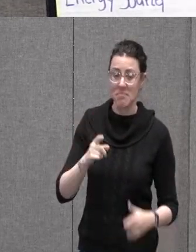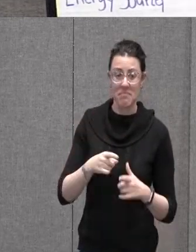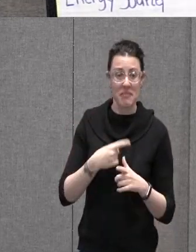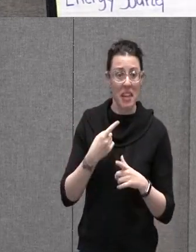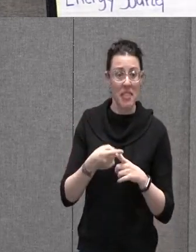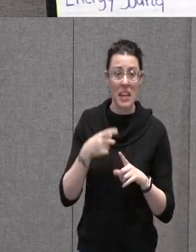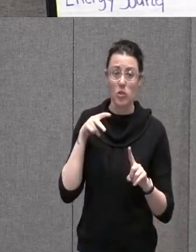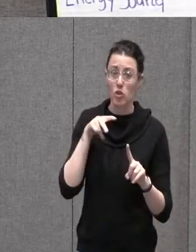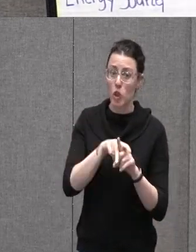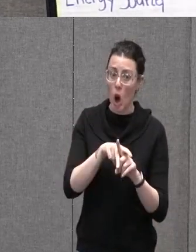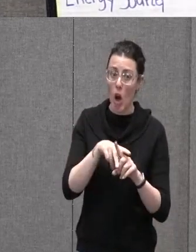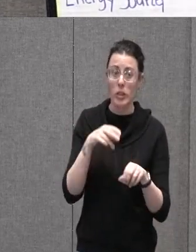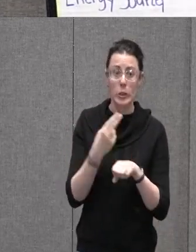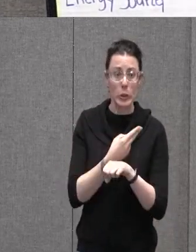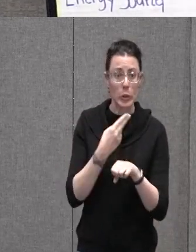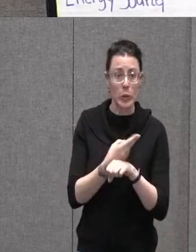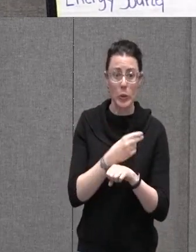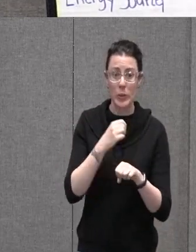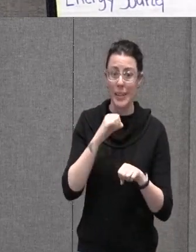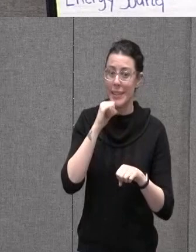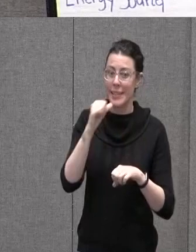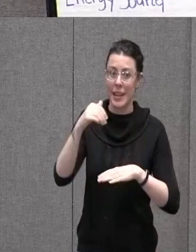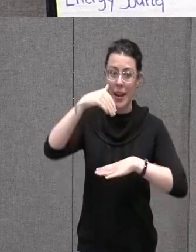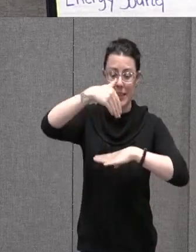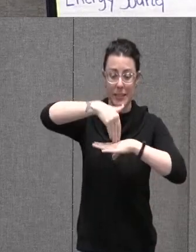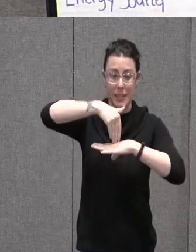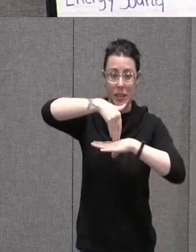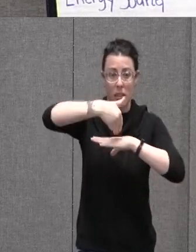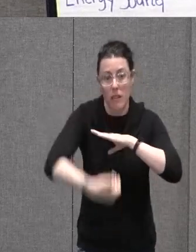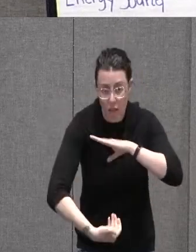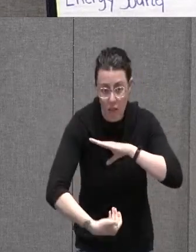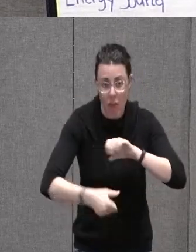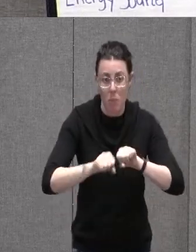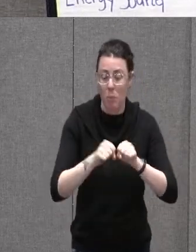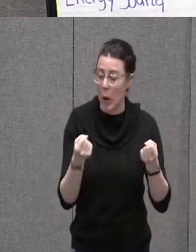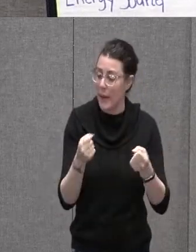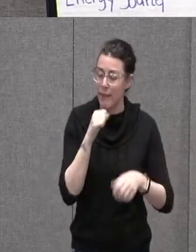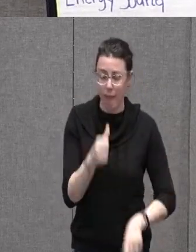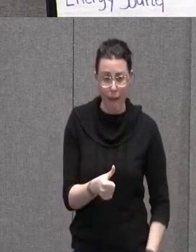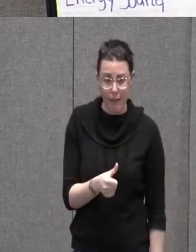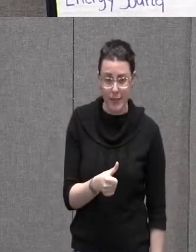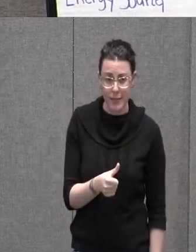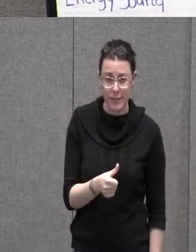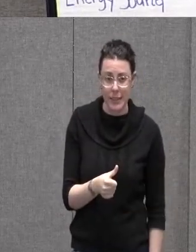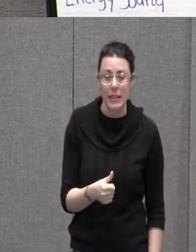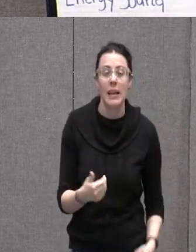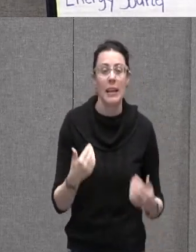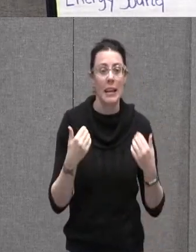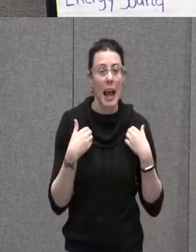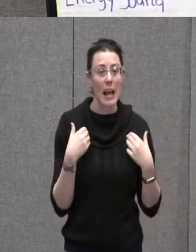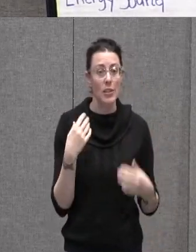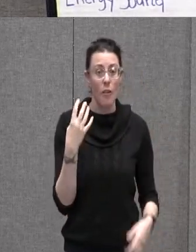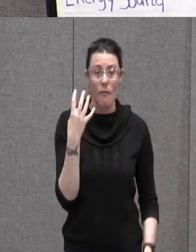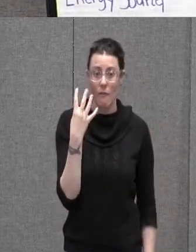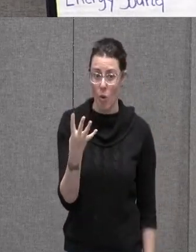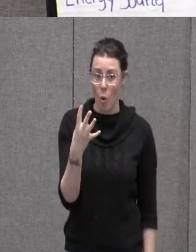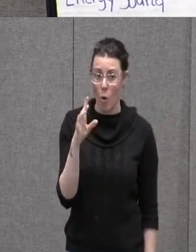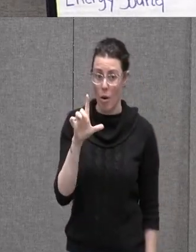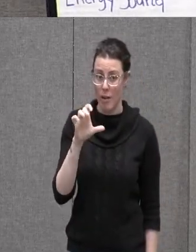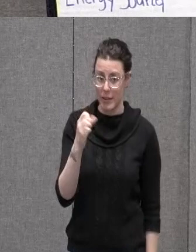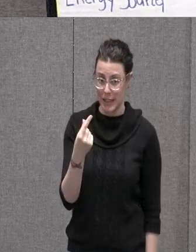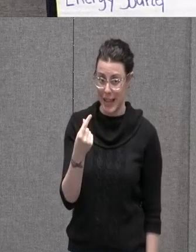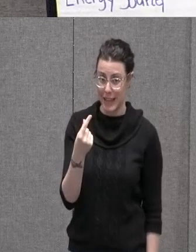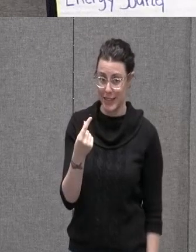doesn't fall over and break. Got that one for you? Okay. And then 4 legs. That's how Spot moves. Very good. Oh, and I'm going to